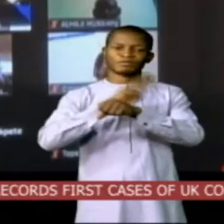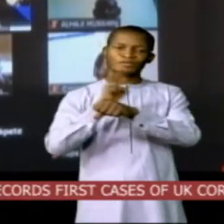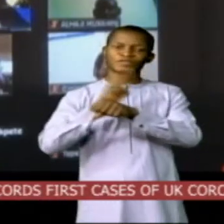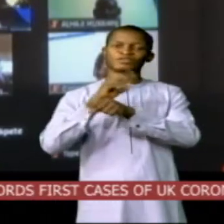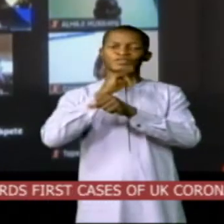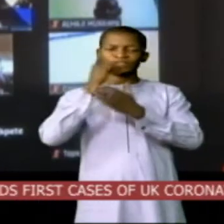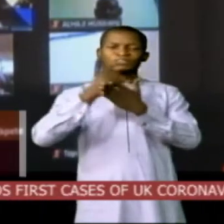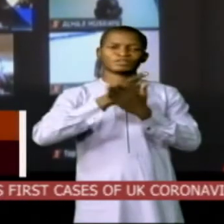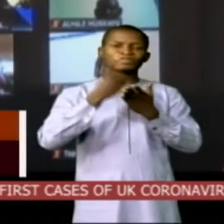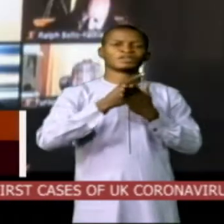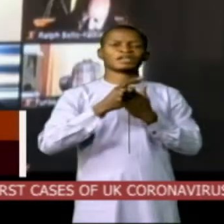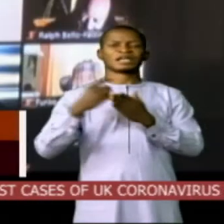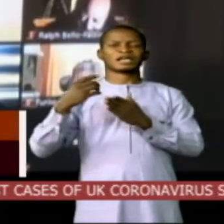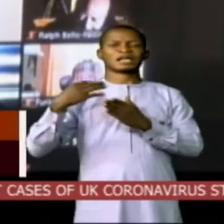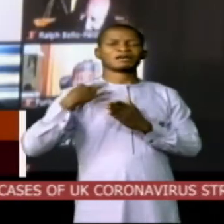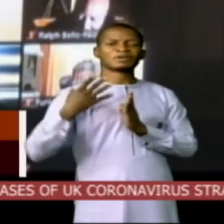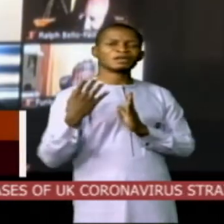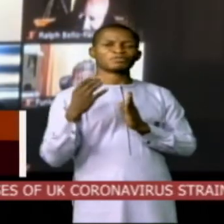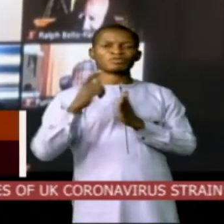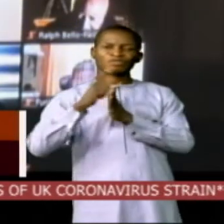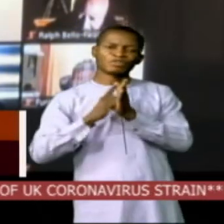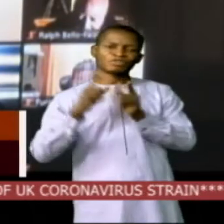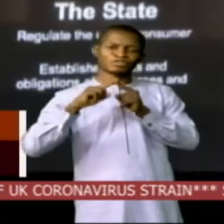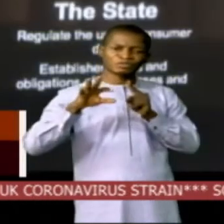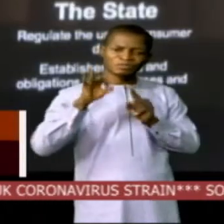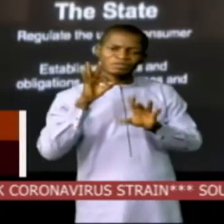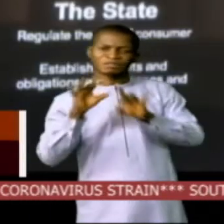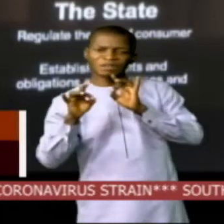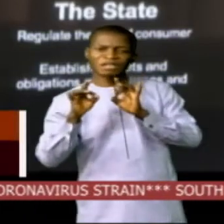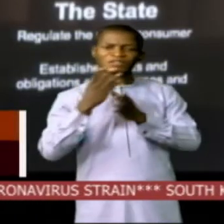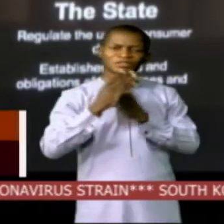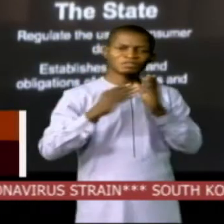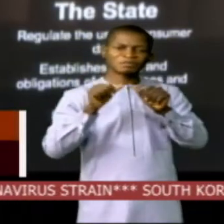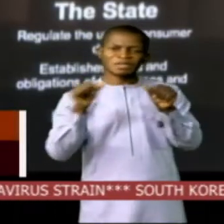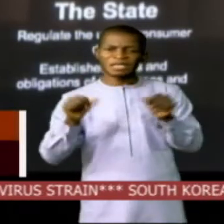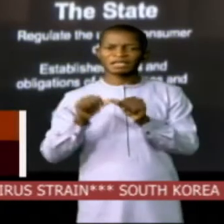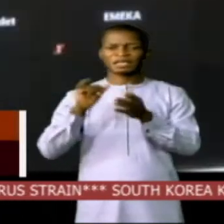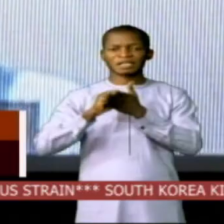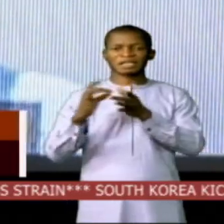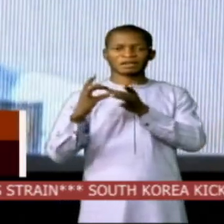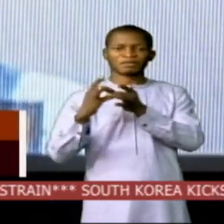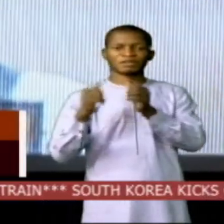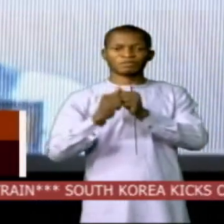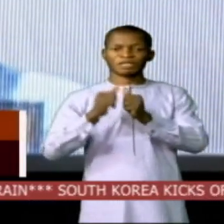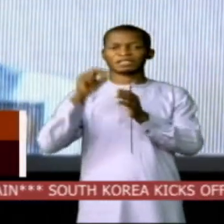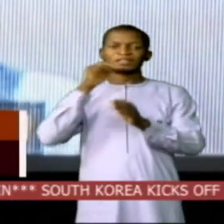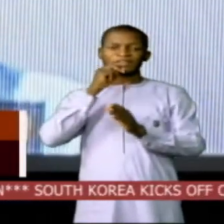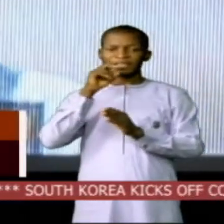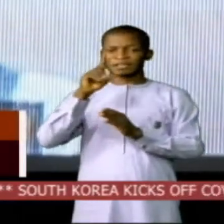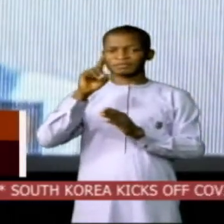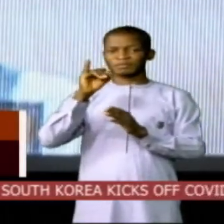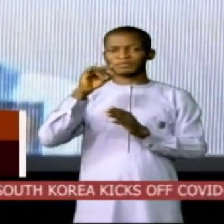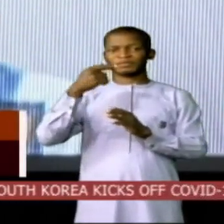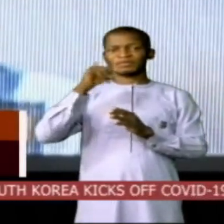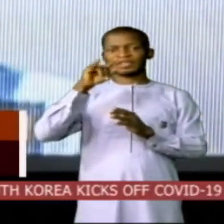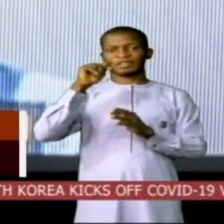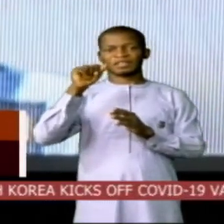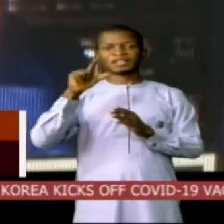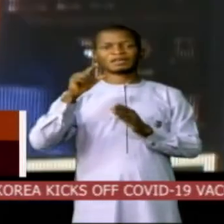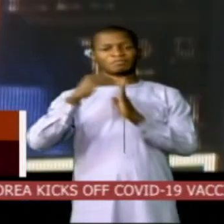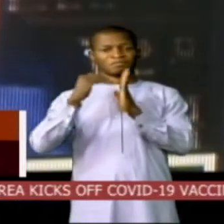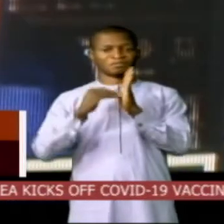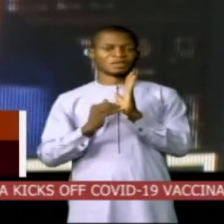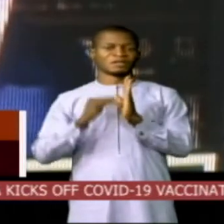applicable laws and identify loopholes that are detrimental to Nigeria's digital economic agenda. Minister of Communications and